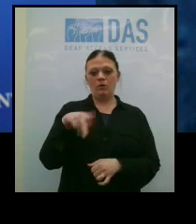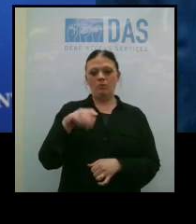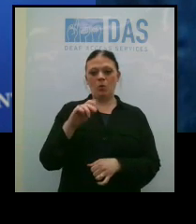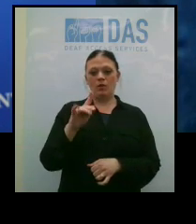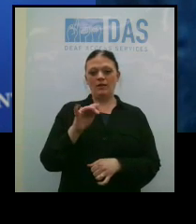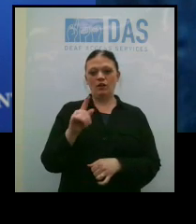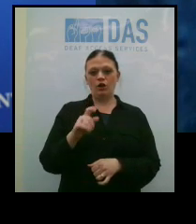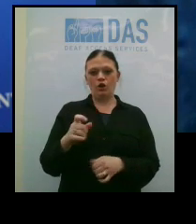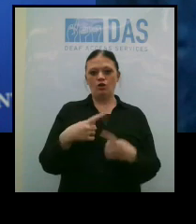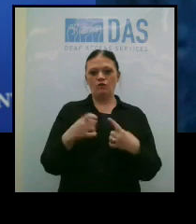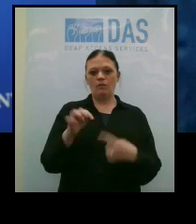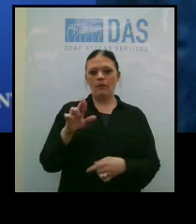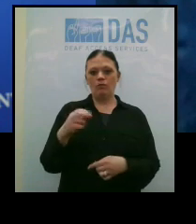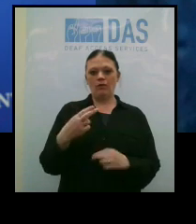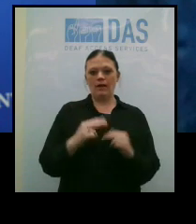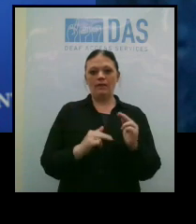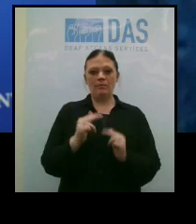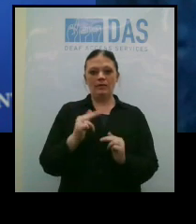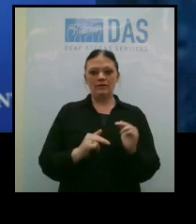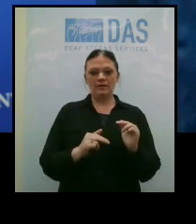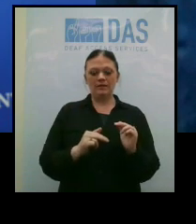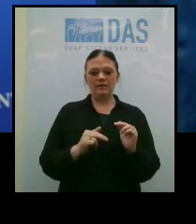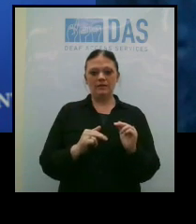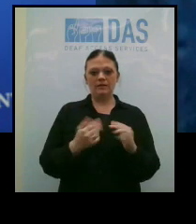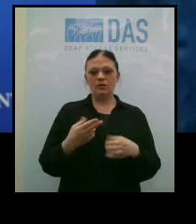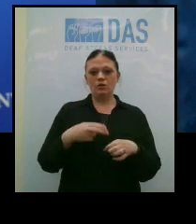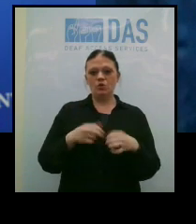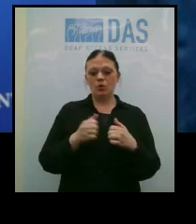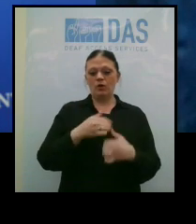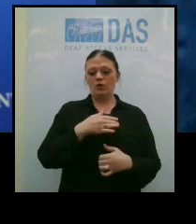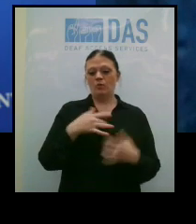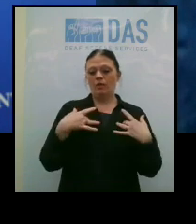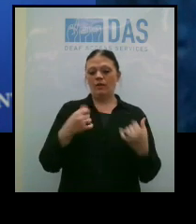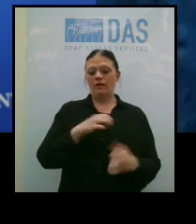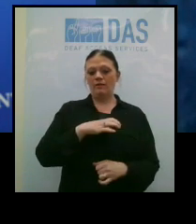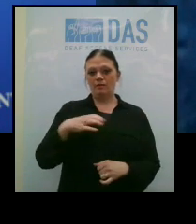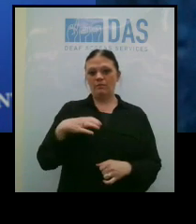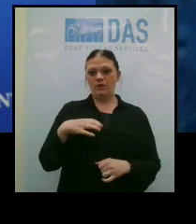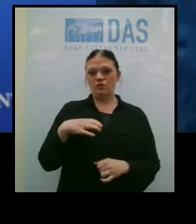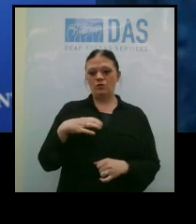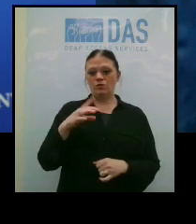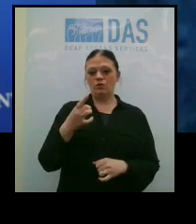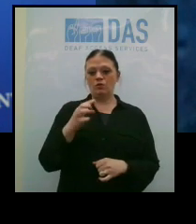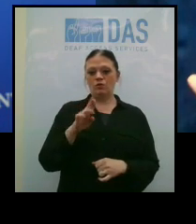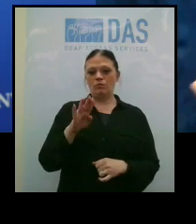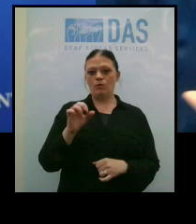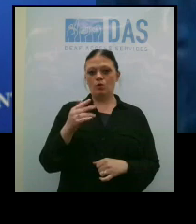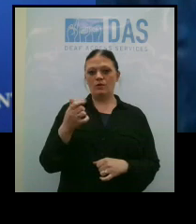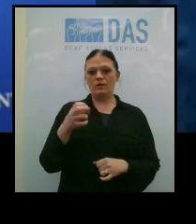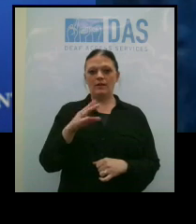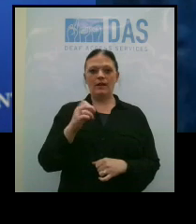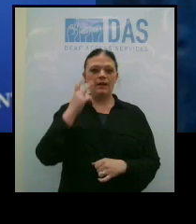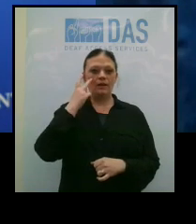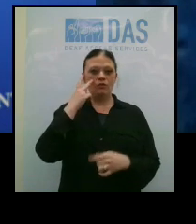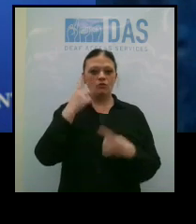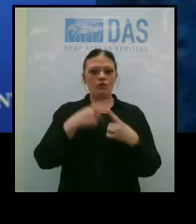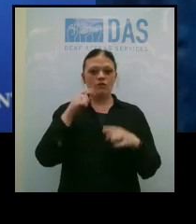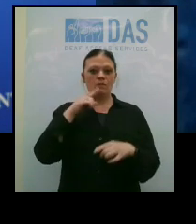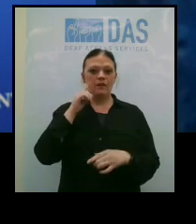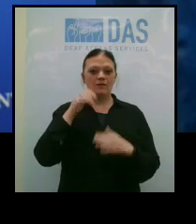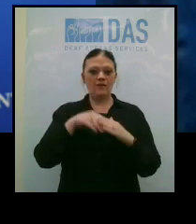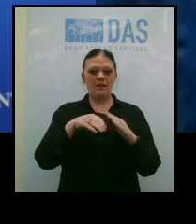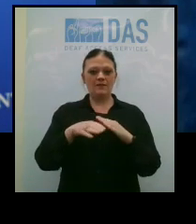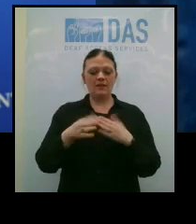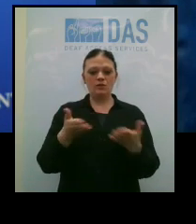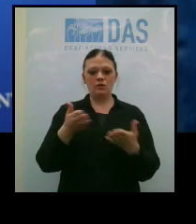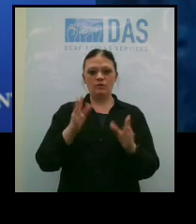to you from the Rath Building. I'm joined by our Health Commissioner, Dr. Gail Burstein, and Kendra from Deaf Access Services will be